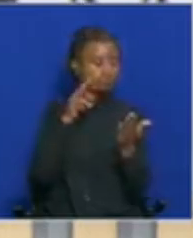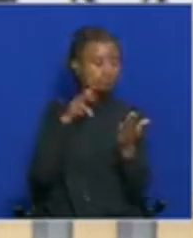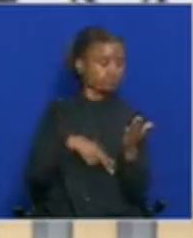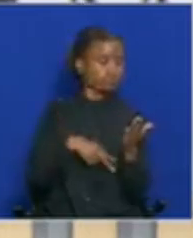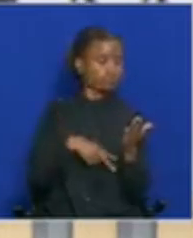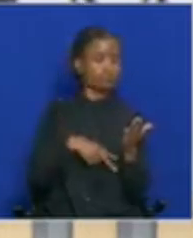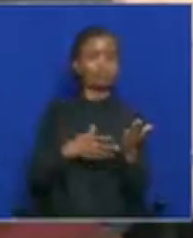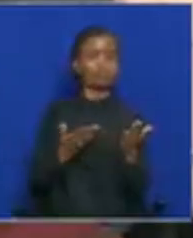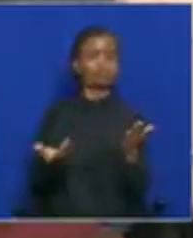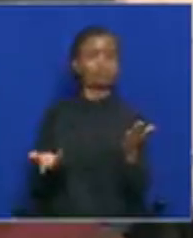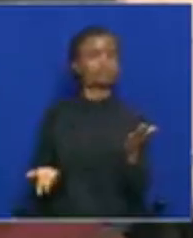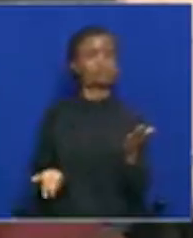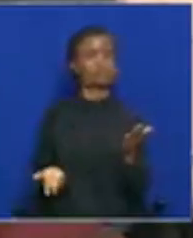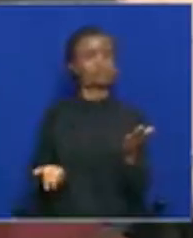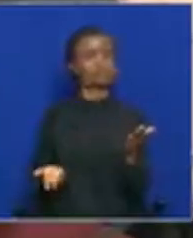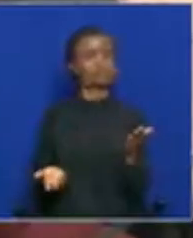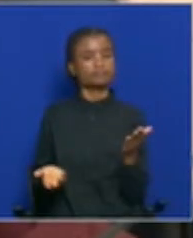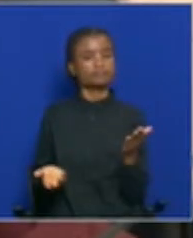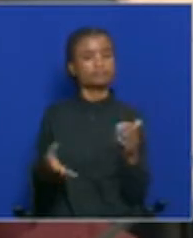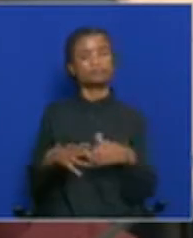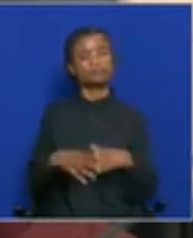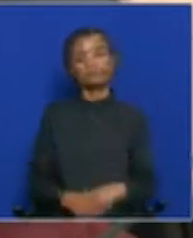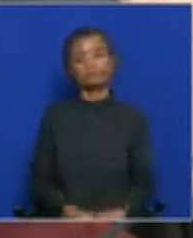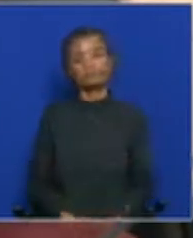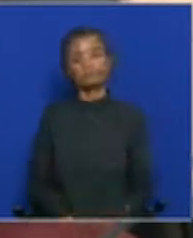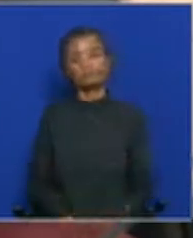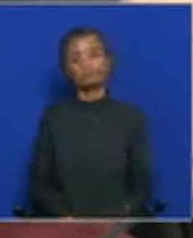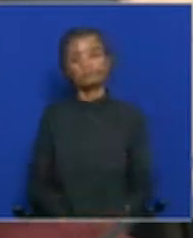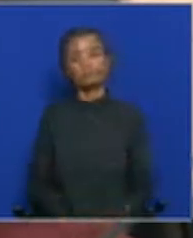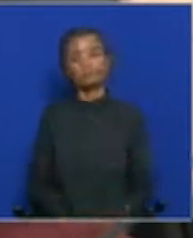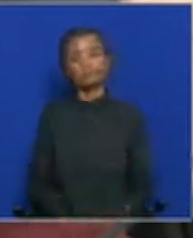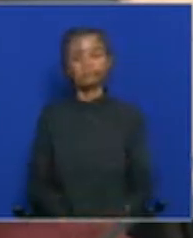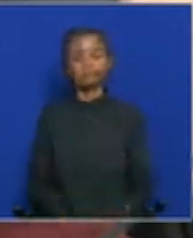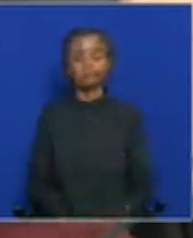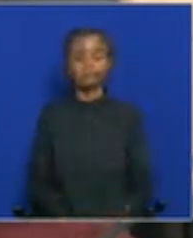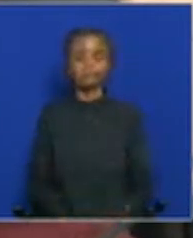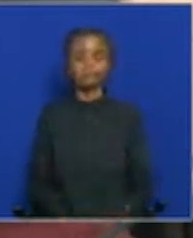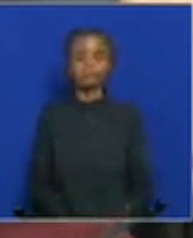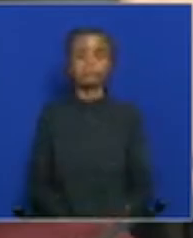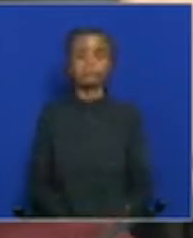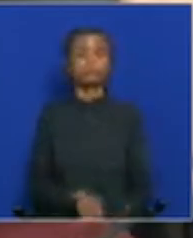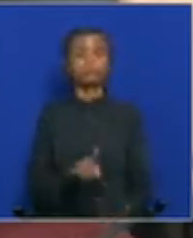And in relation to the information note that you saw there,